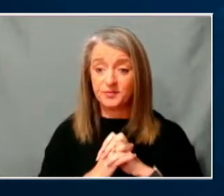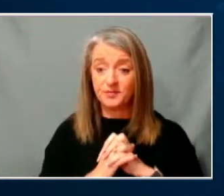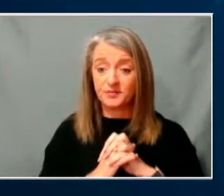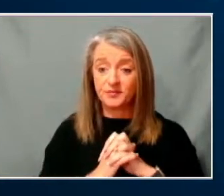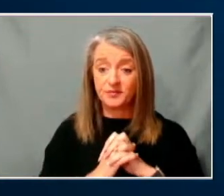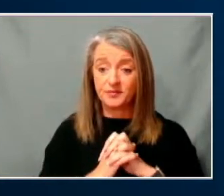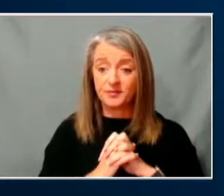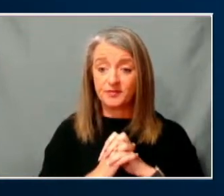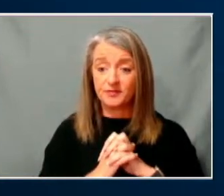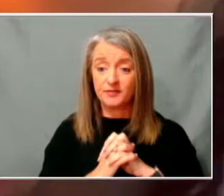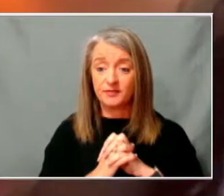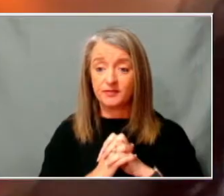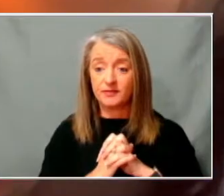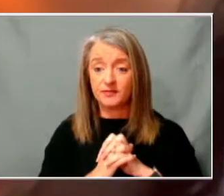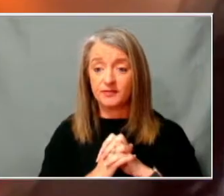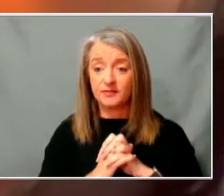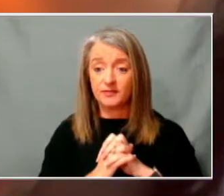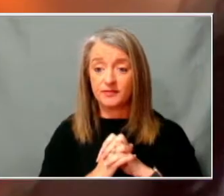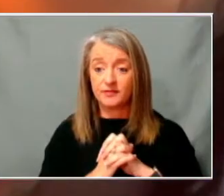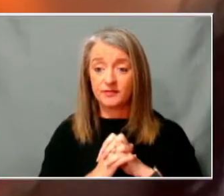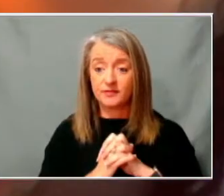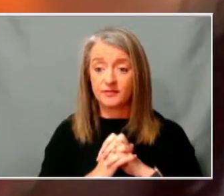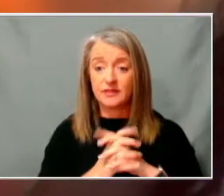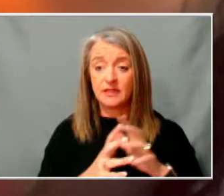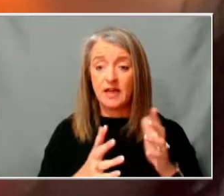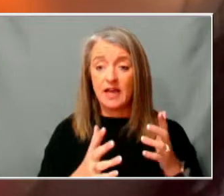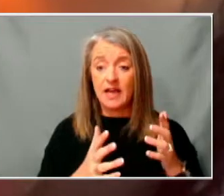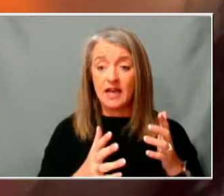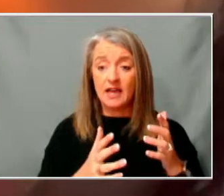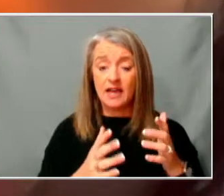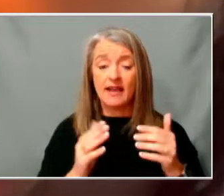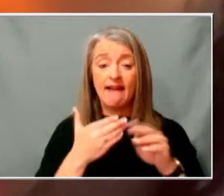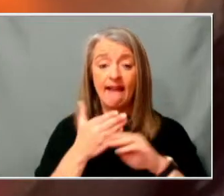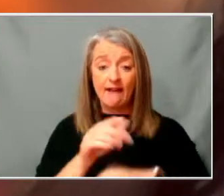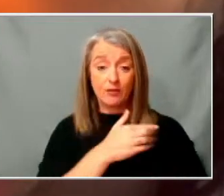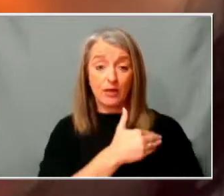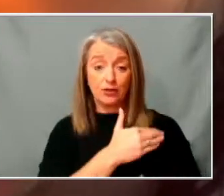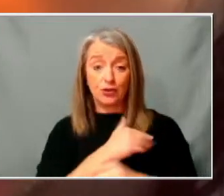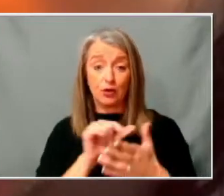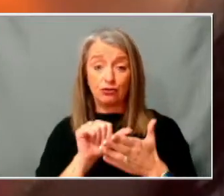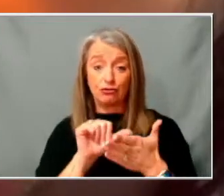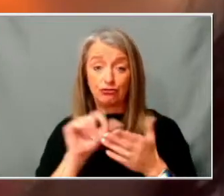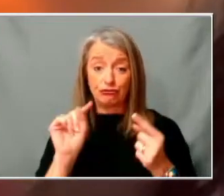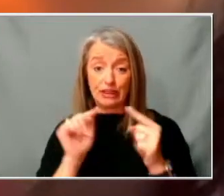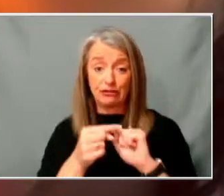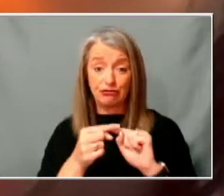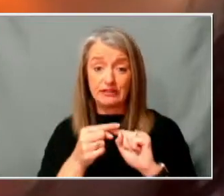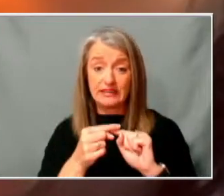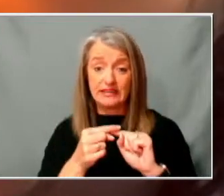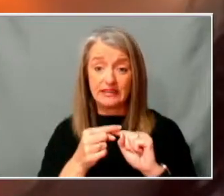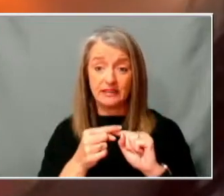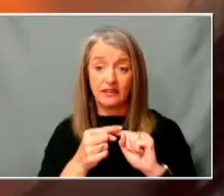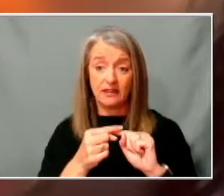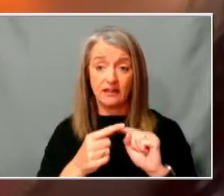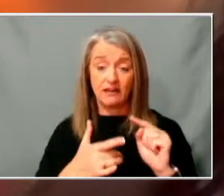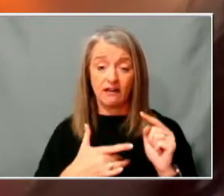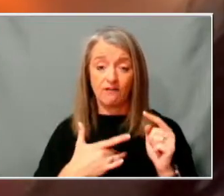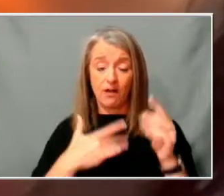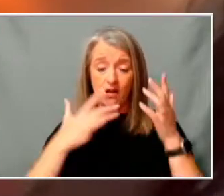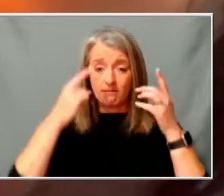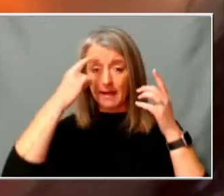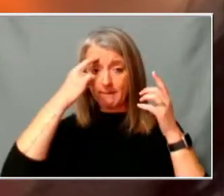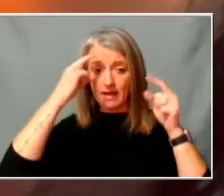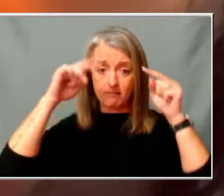I say probably just my mindset, really, because after the shoulder injury, it was just like I was just lost in my thoughts a